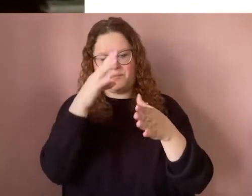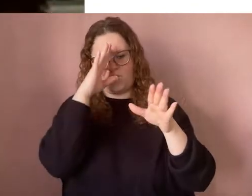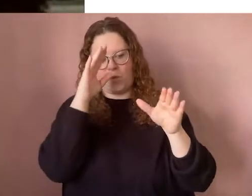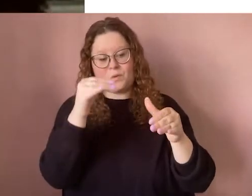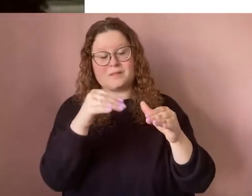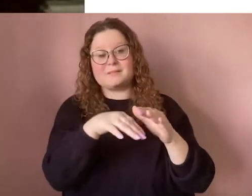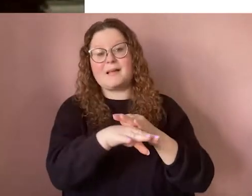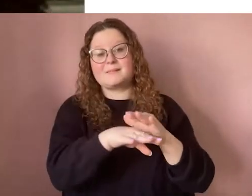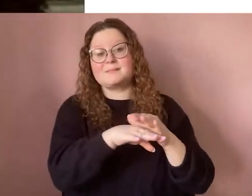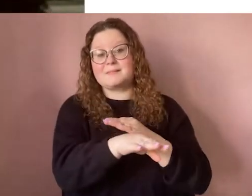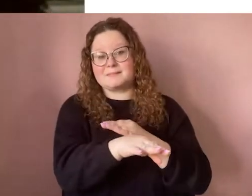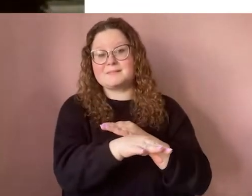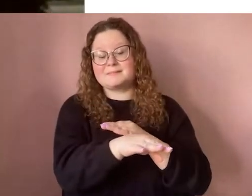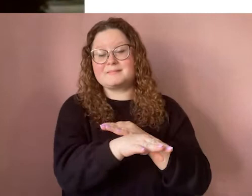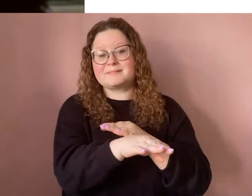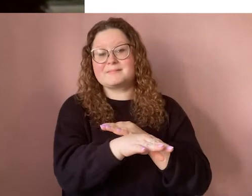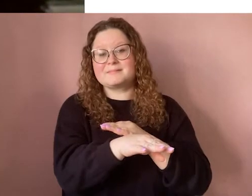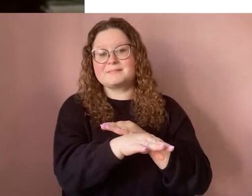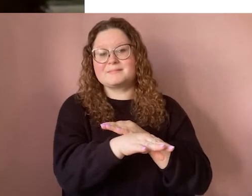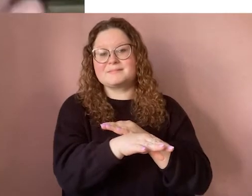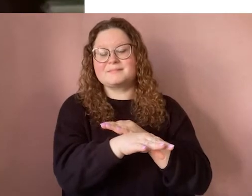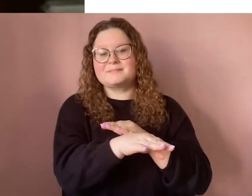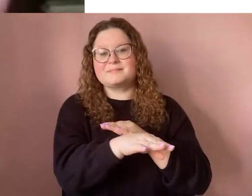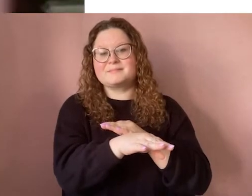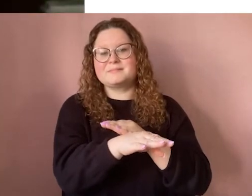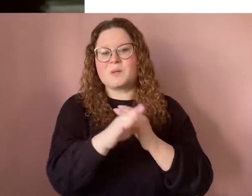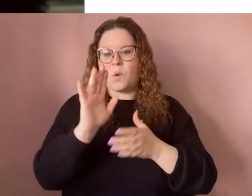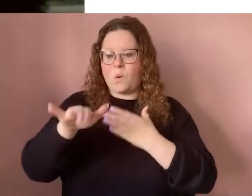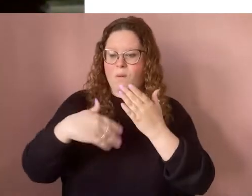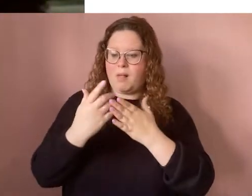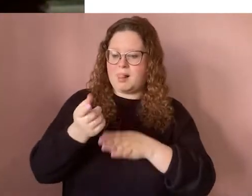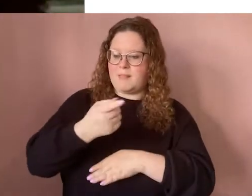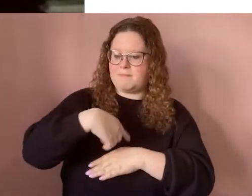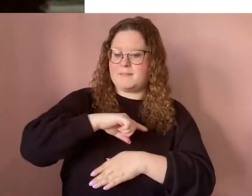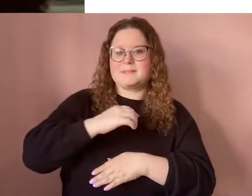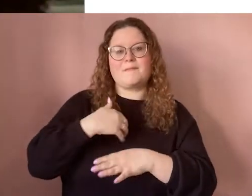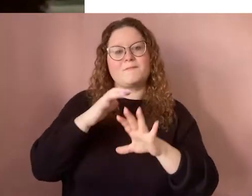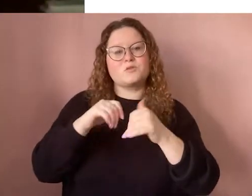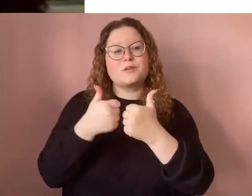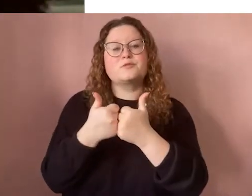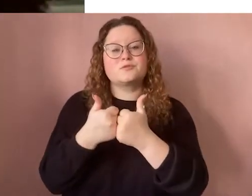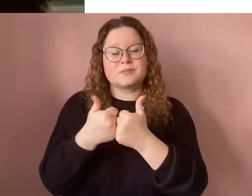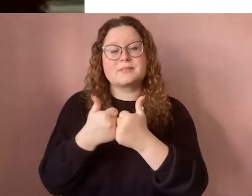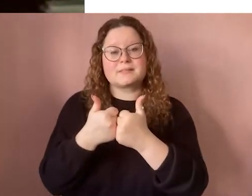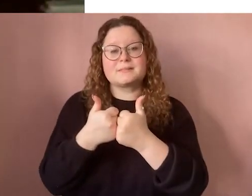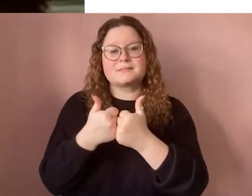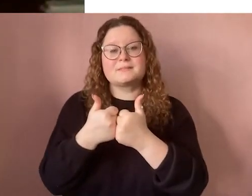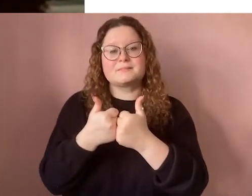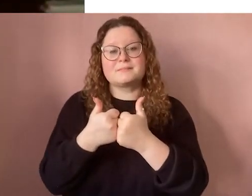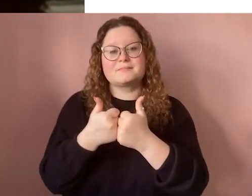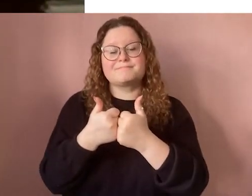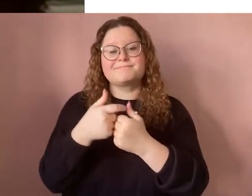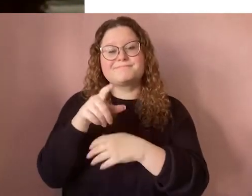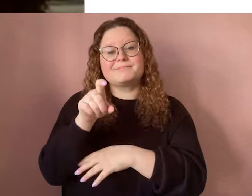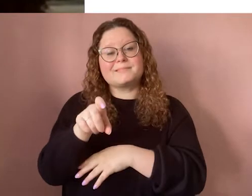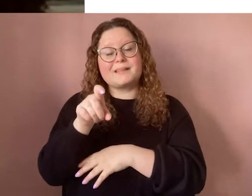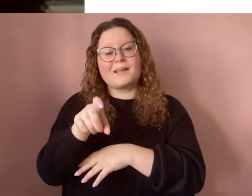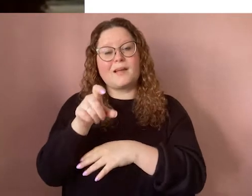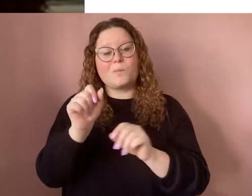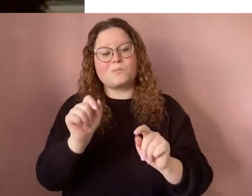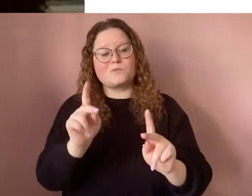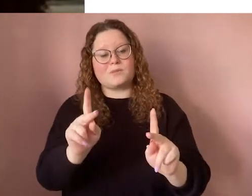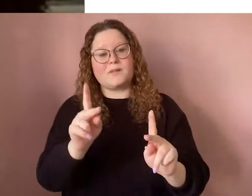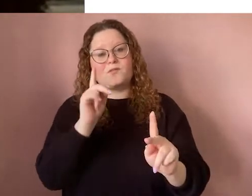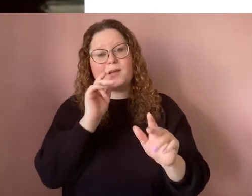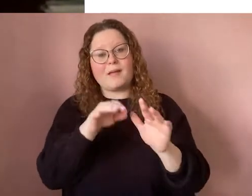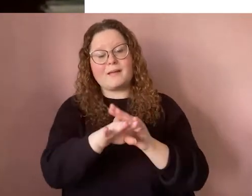of the challenges we live with as individuals, the access that all of us must and should and will have as in order